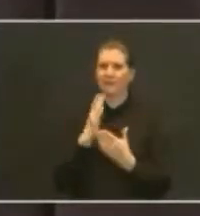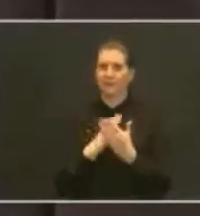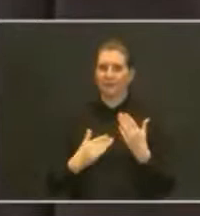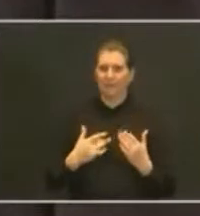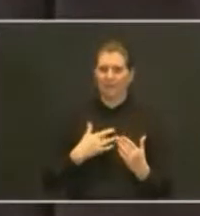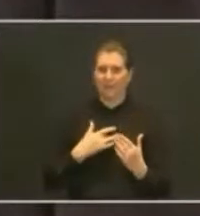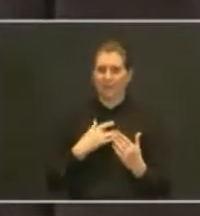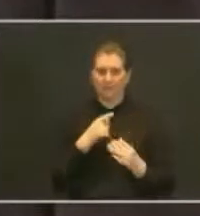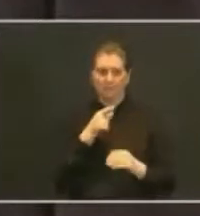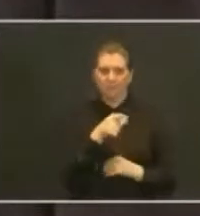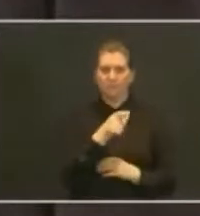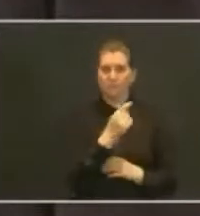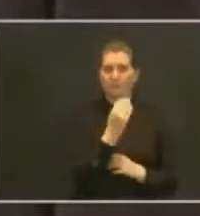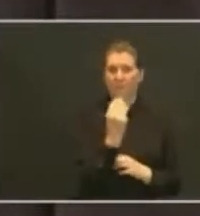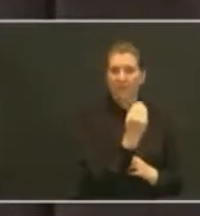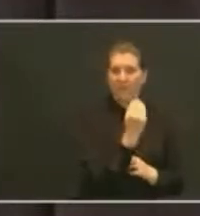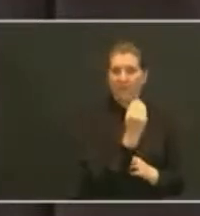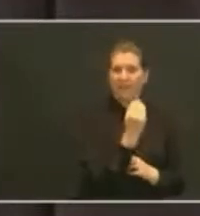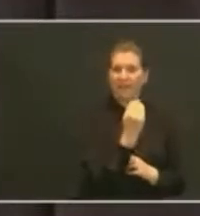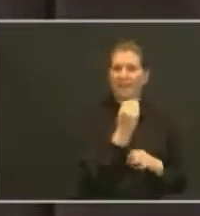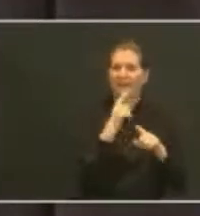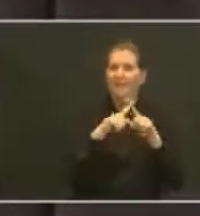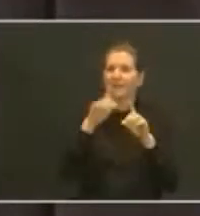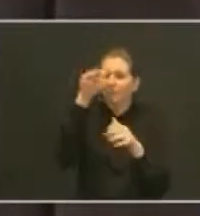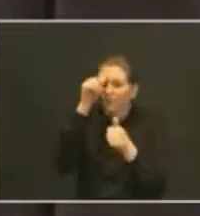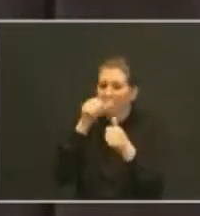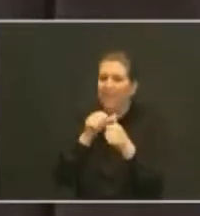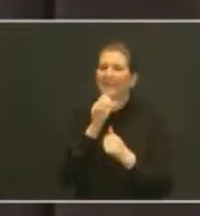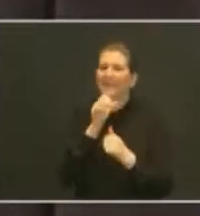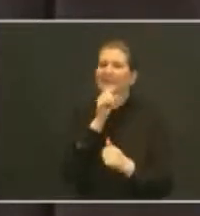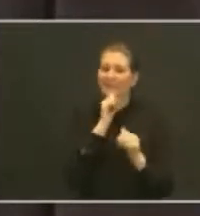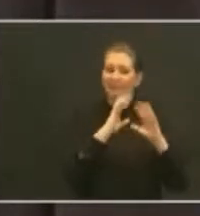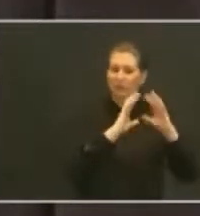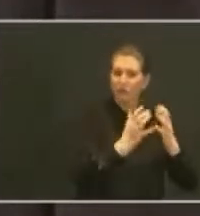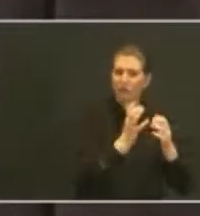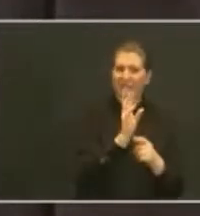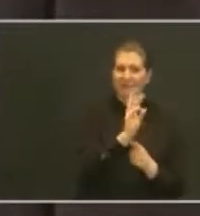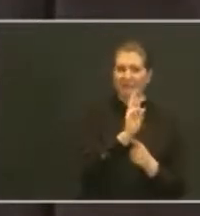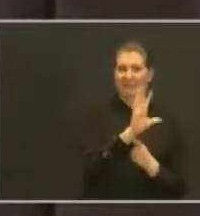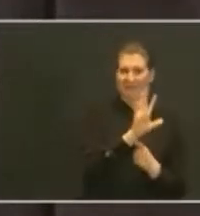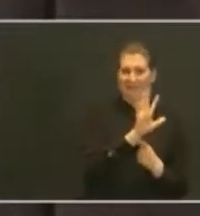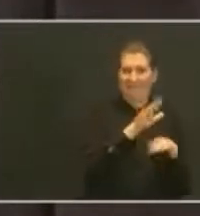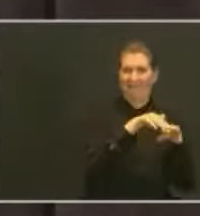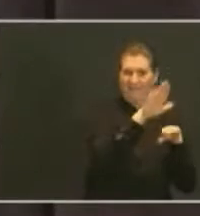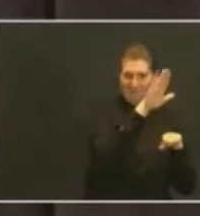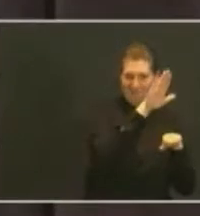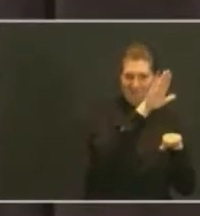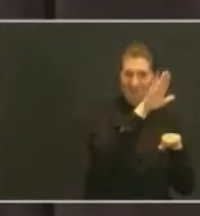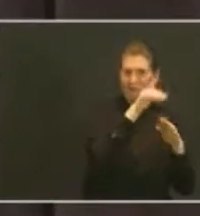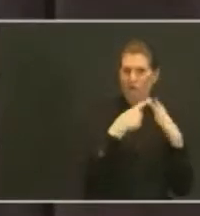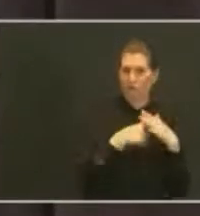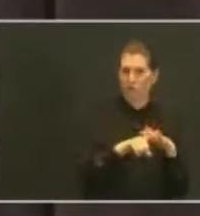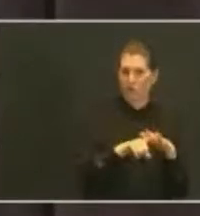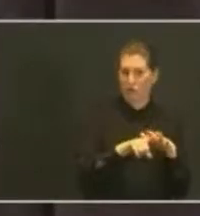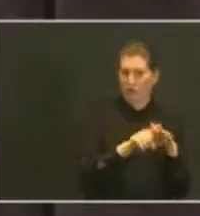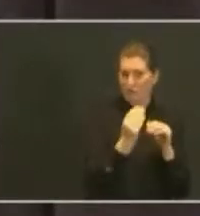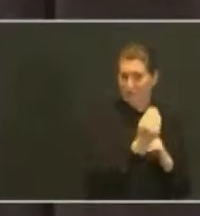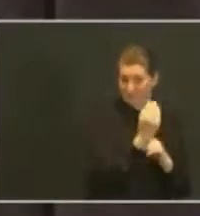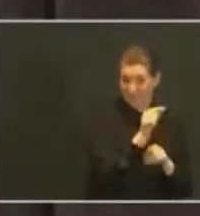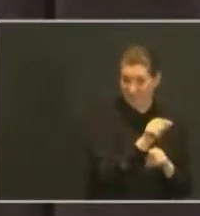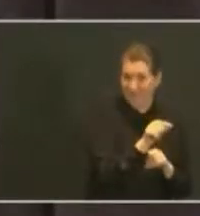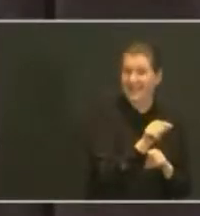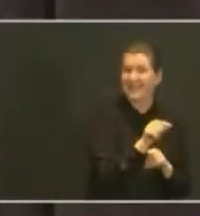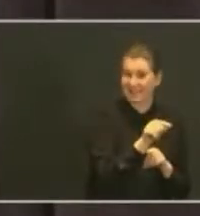65 years of age and older can also start trying to make appointments. There are limited